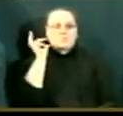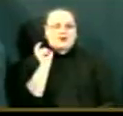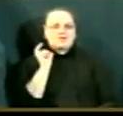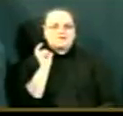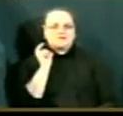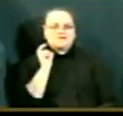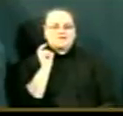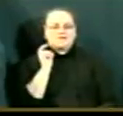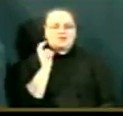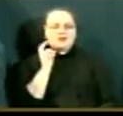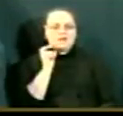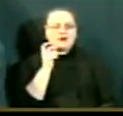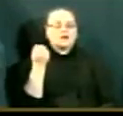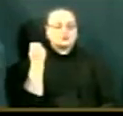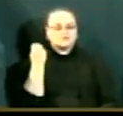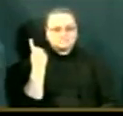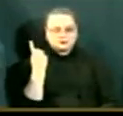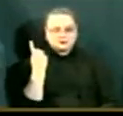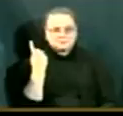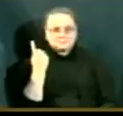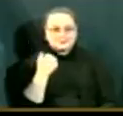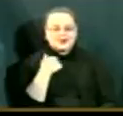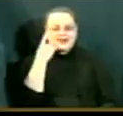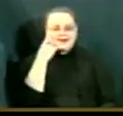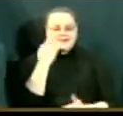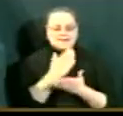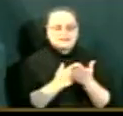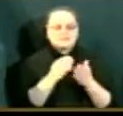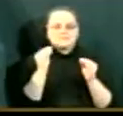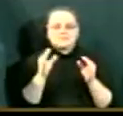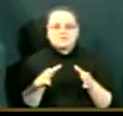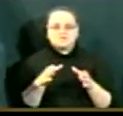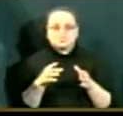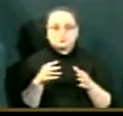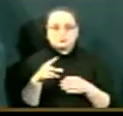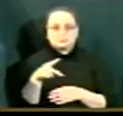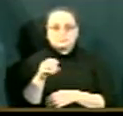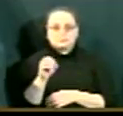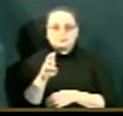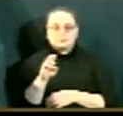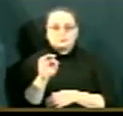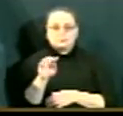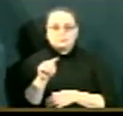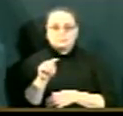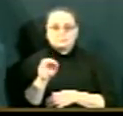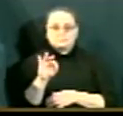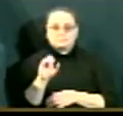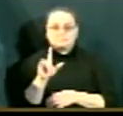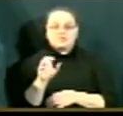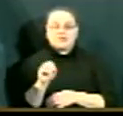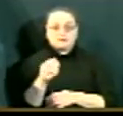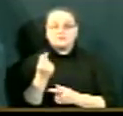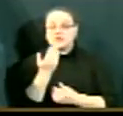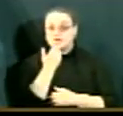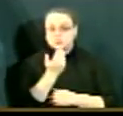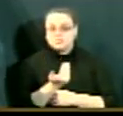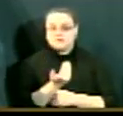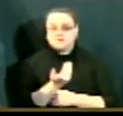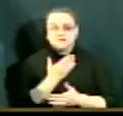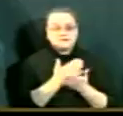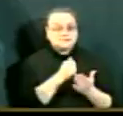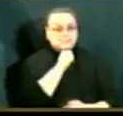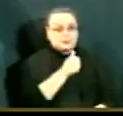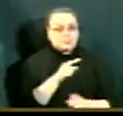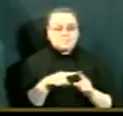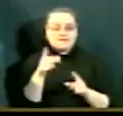I heard and understood. I think that some of the teachers' portfolio, they did very well, and some of them didn't, but it